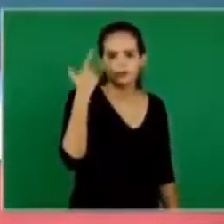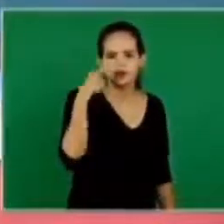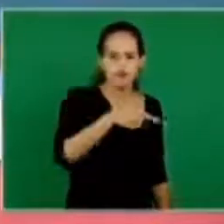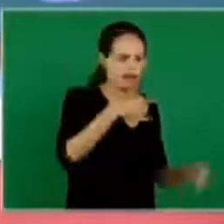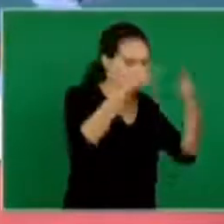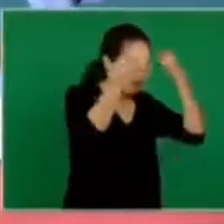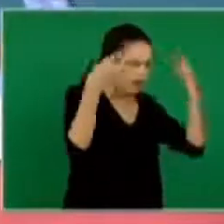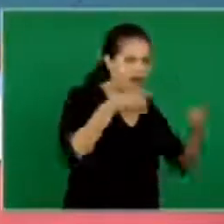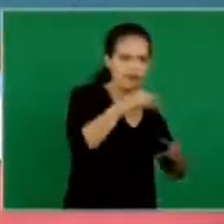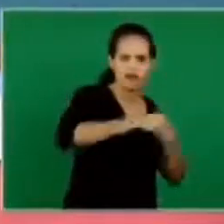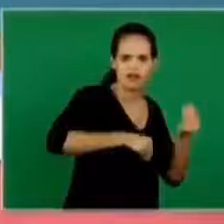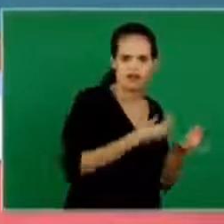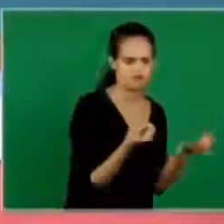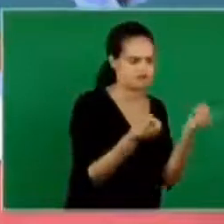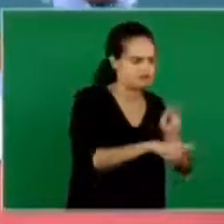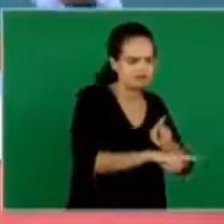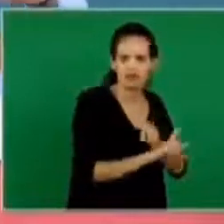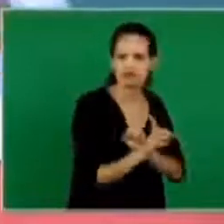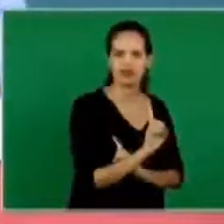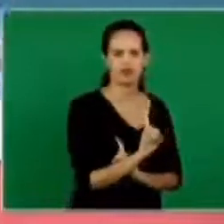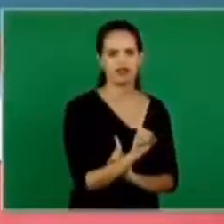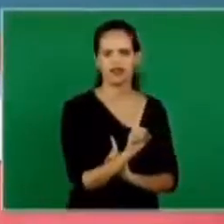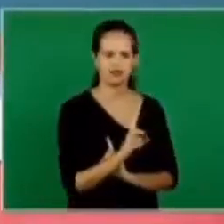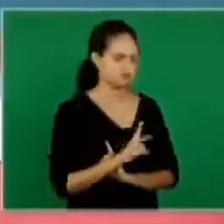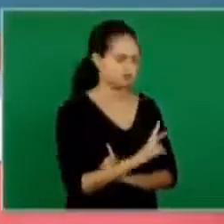world. You can remain your flesh.